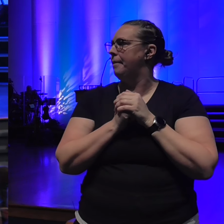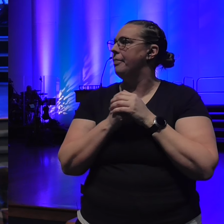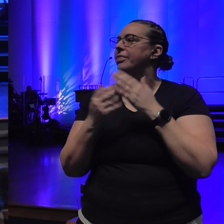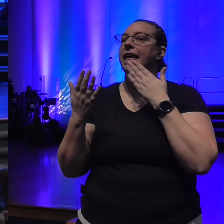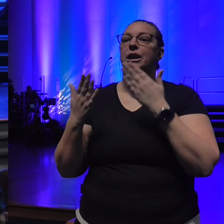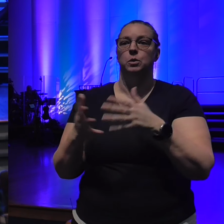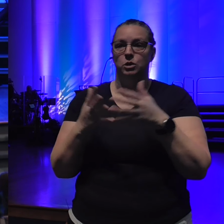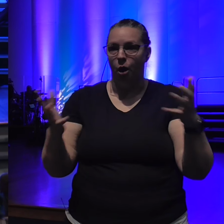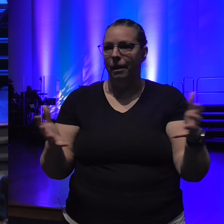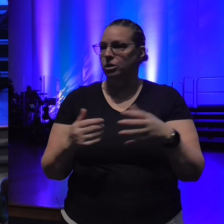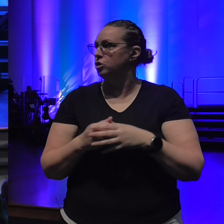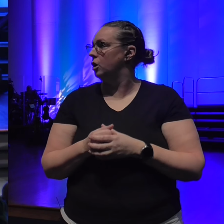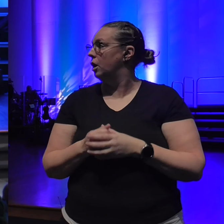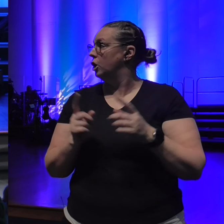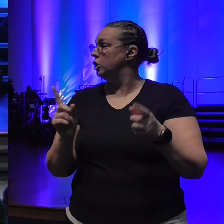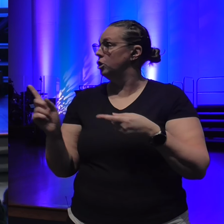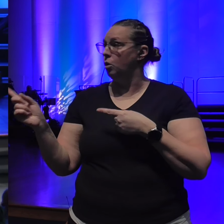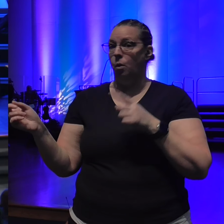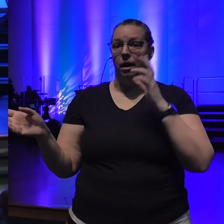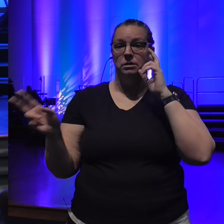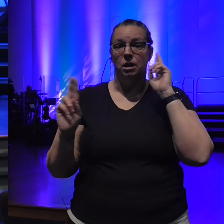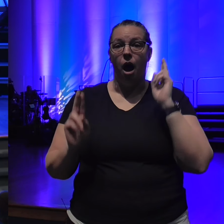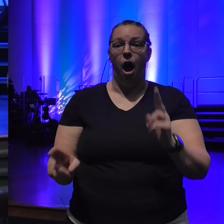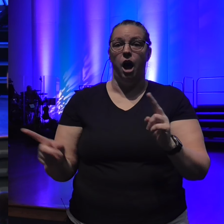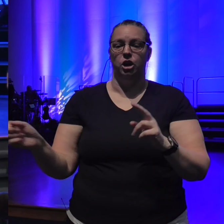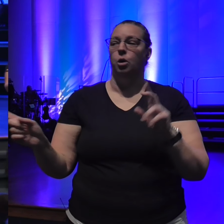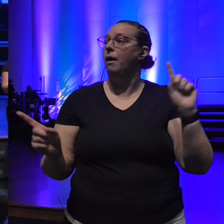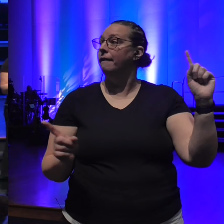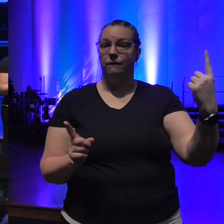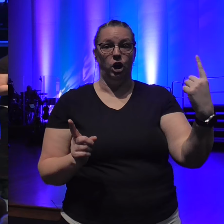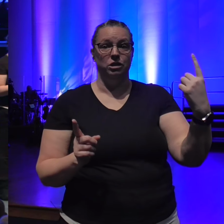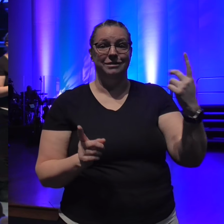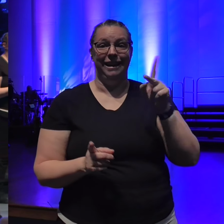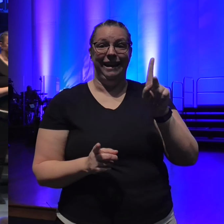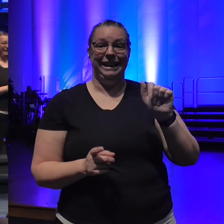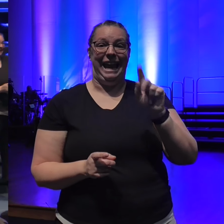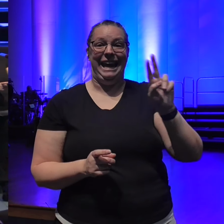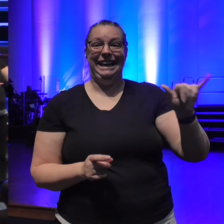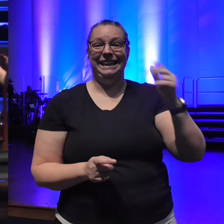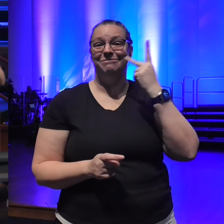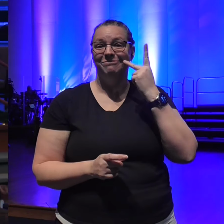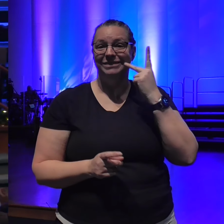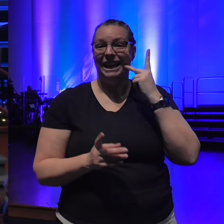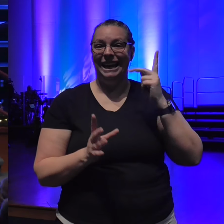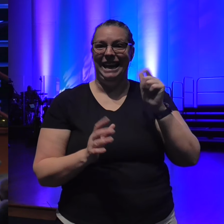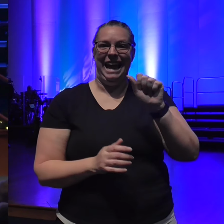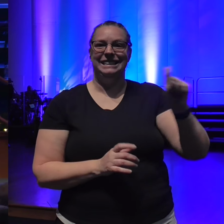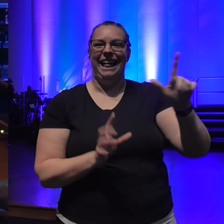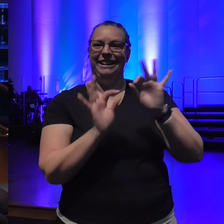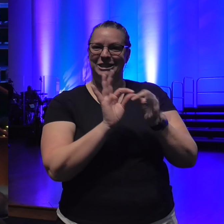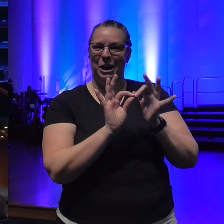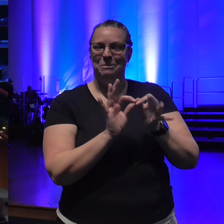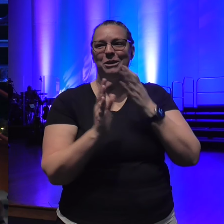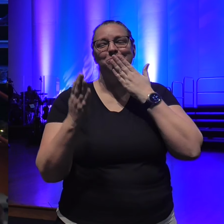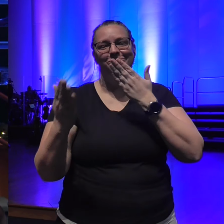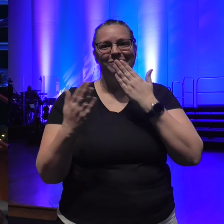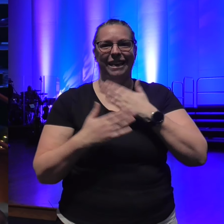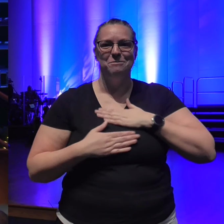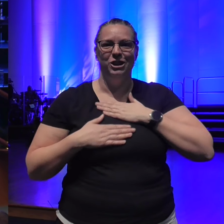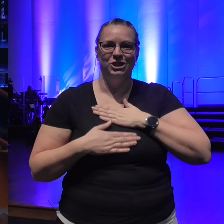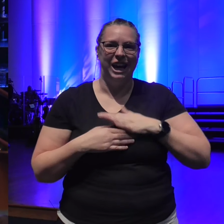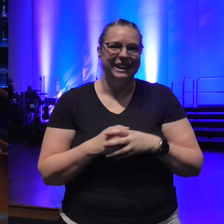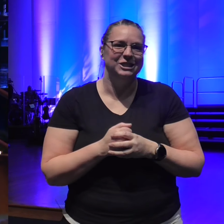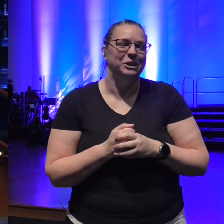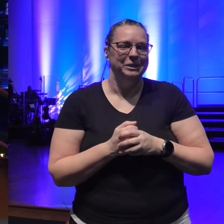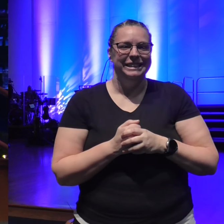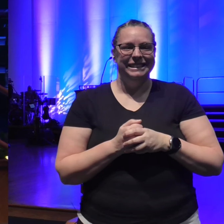with us. And you have some people to honor, huh? Yes. Well, first of all, how about Katy, our ASL interpreter? Yeah, good job, We Katy. love and appreciate you.